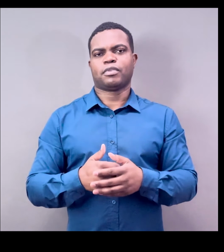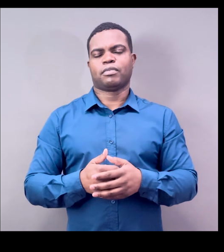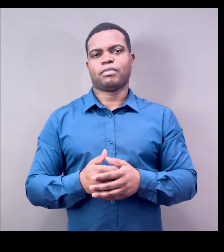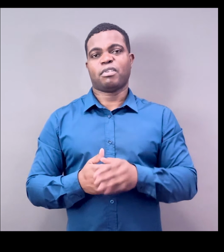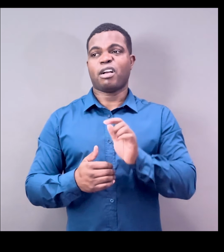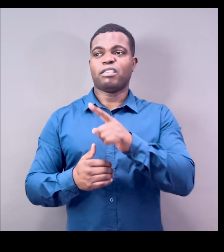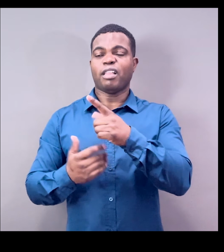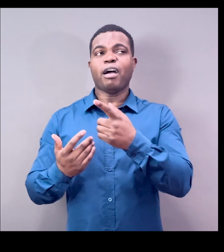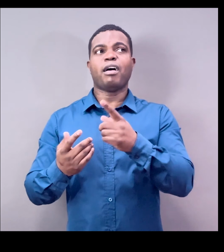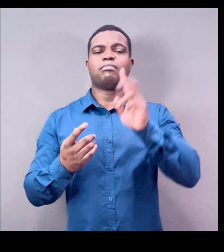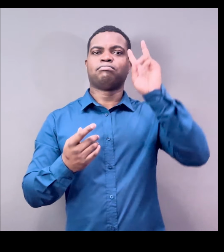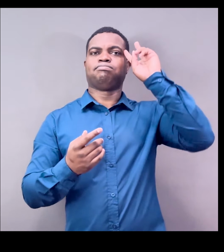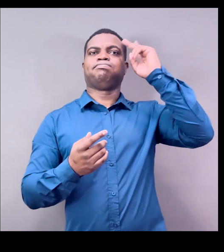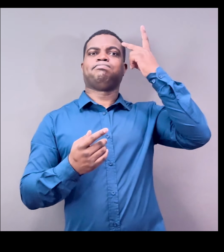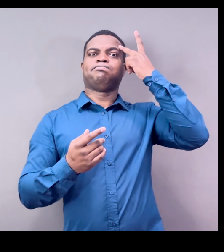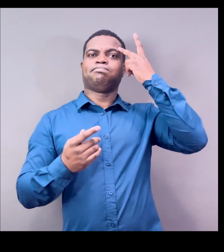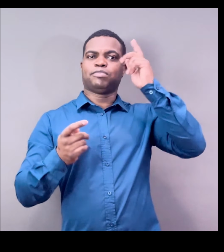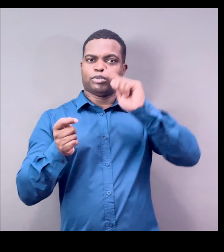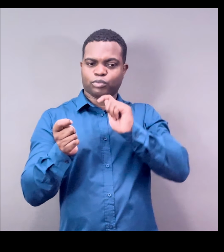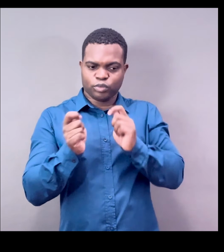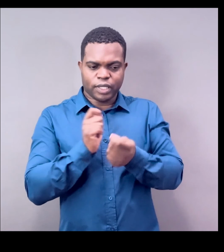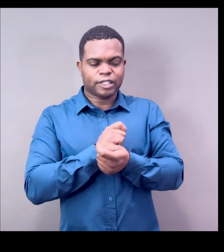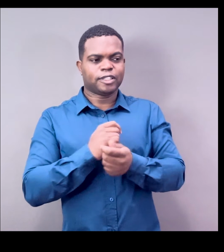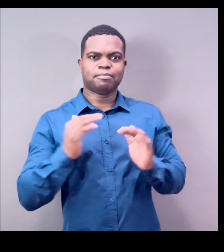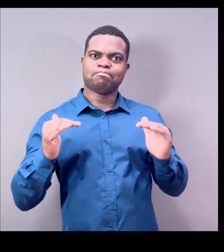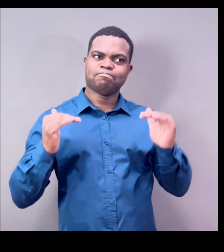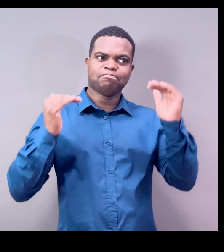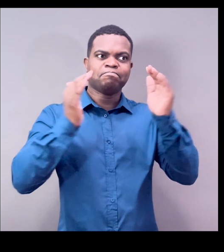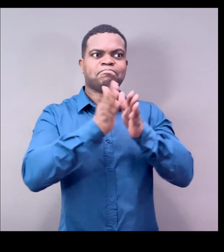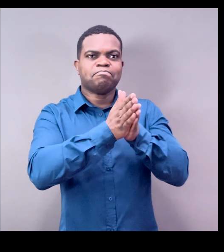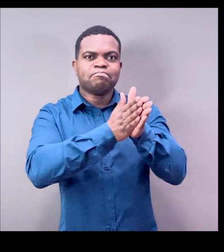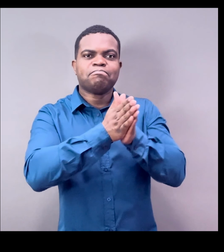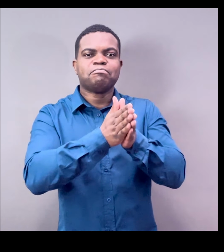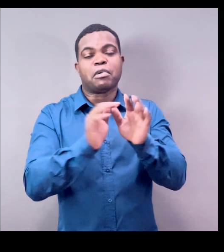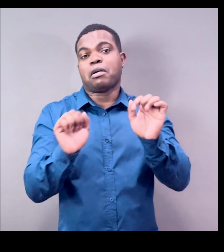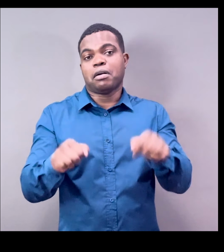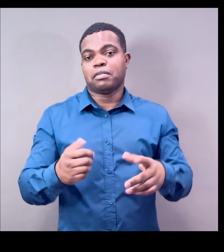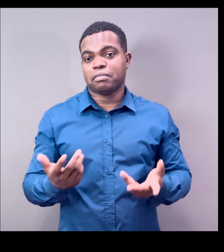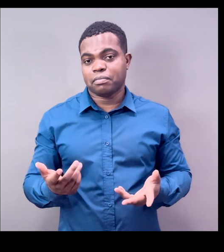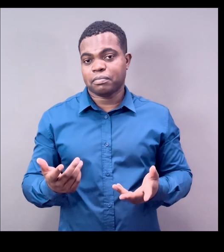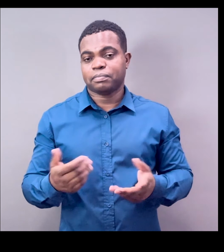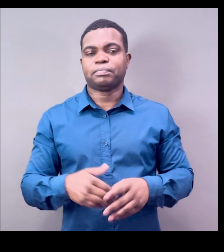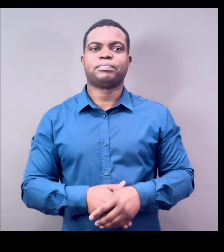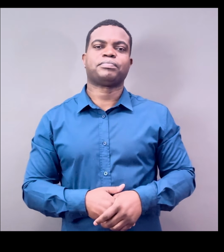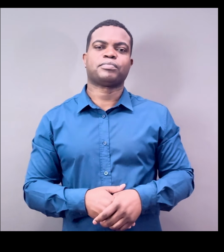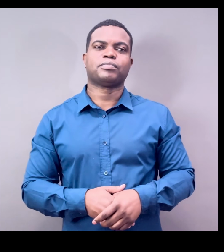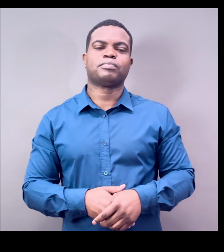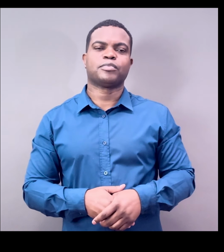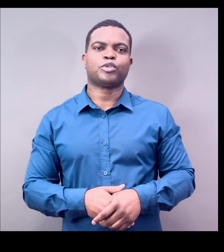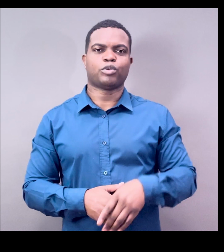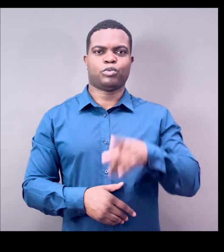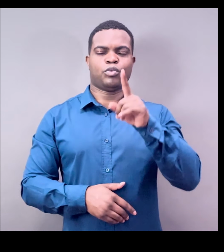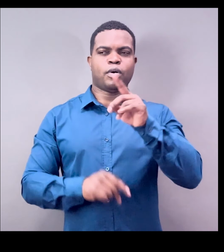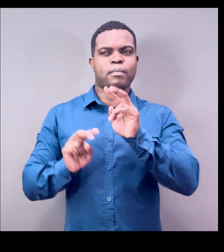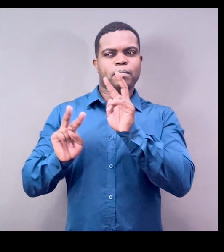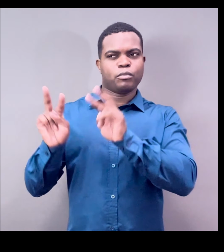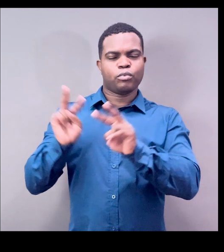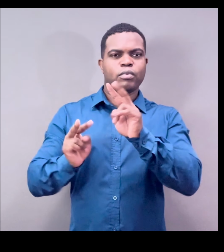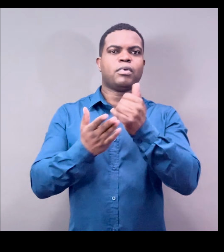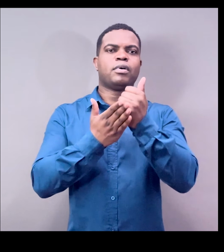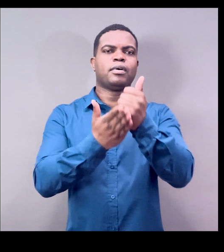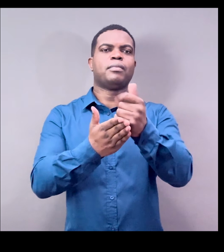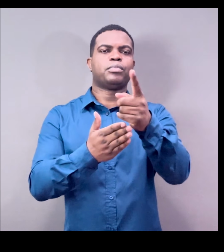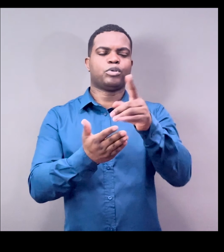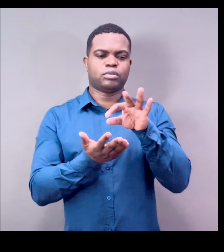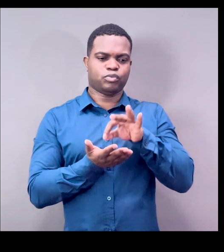to the low power, high interest category. So because you are monitoring them, you would be able